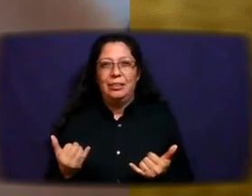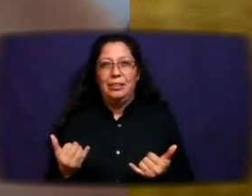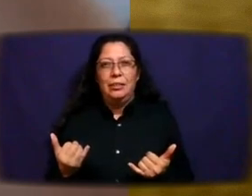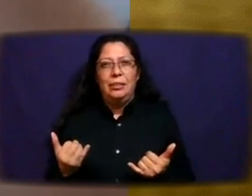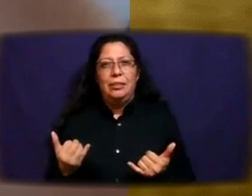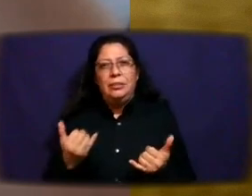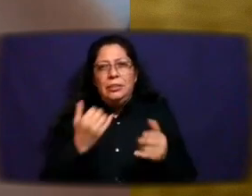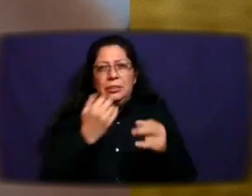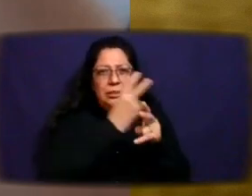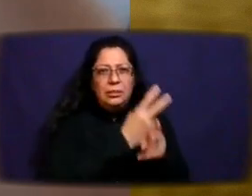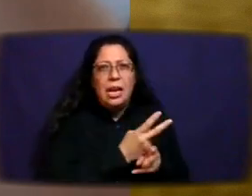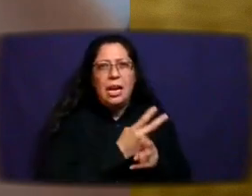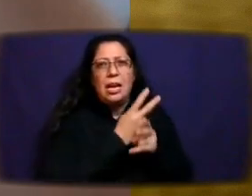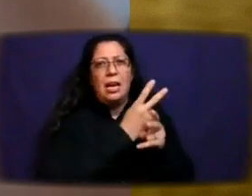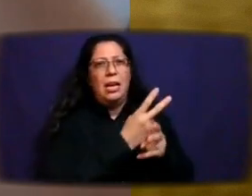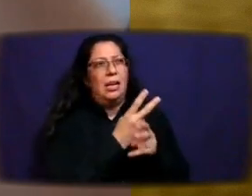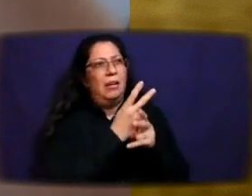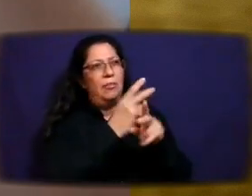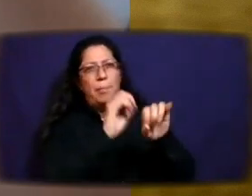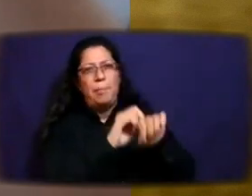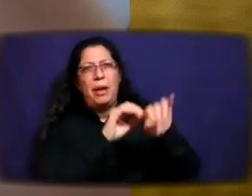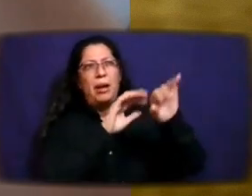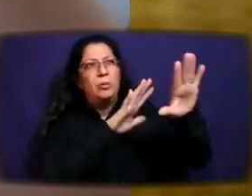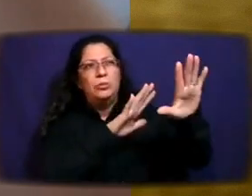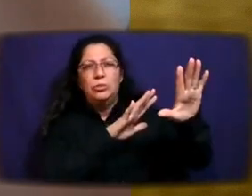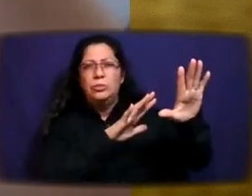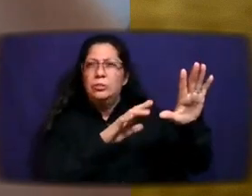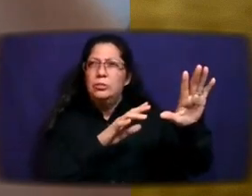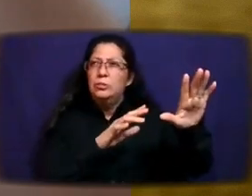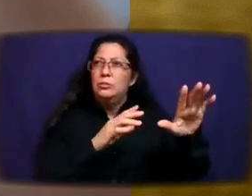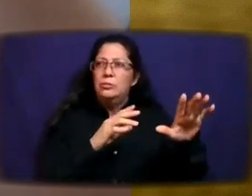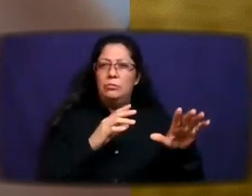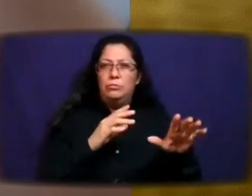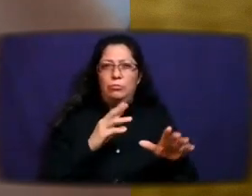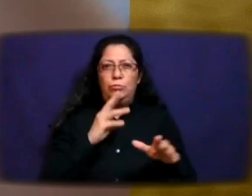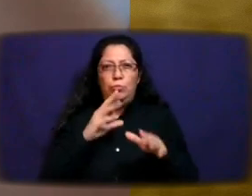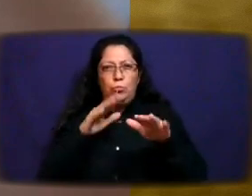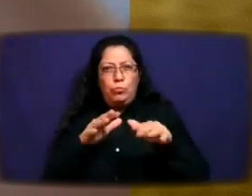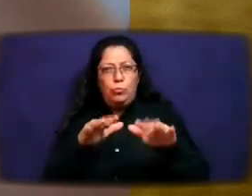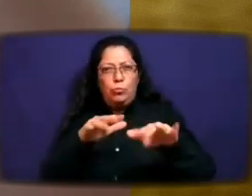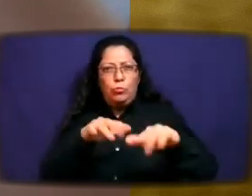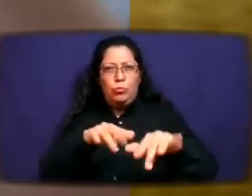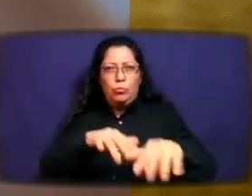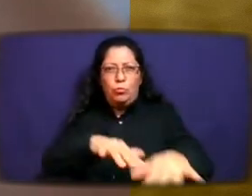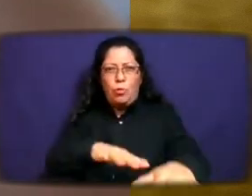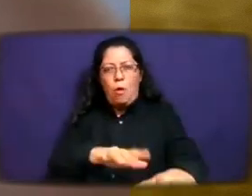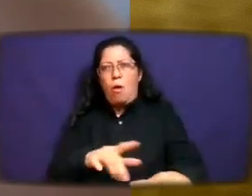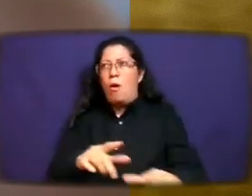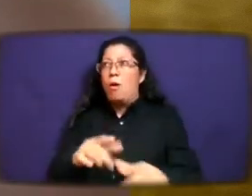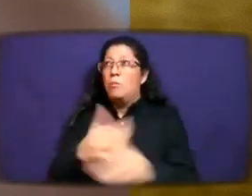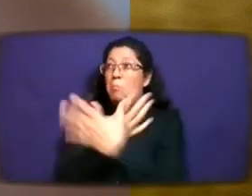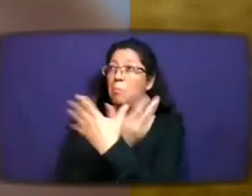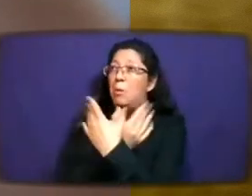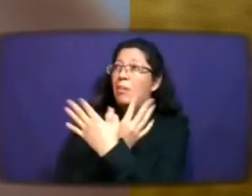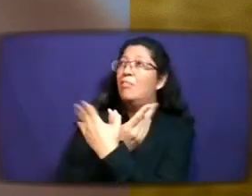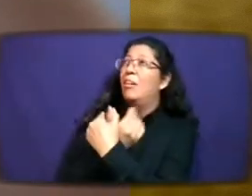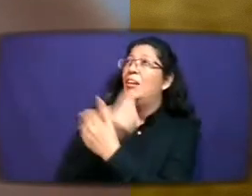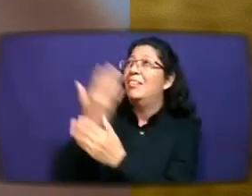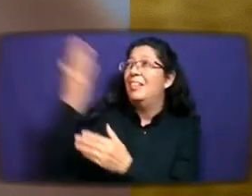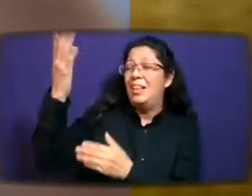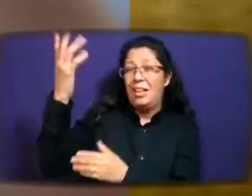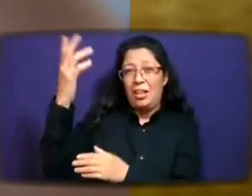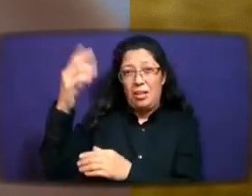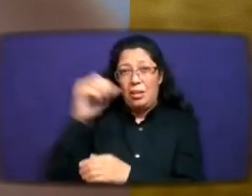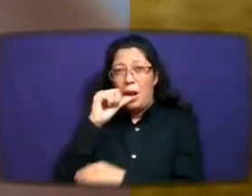Take care of our mountains, our rivers, the butterfly in the walnut